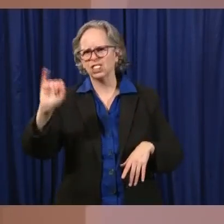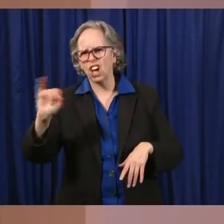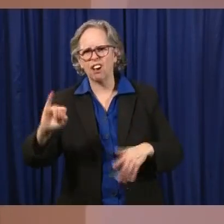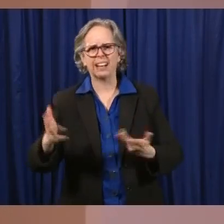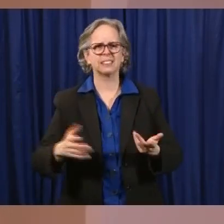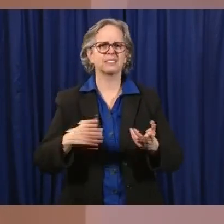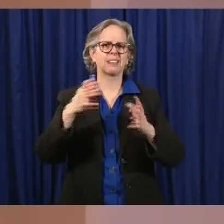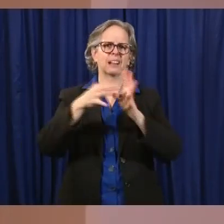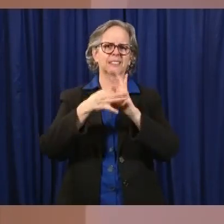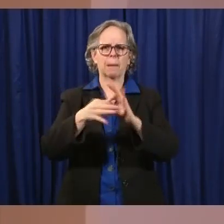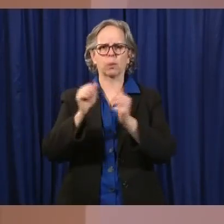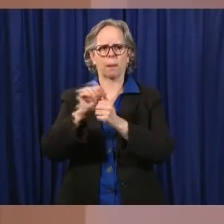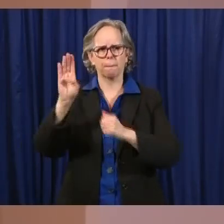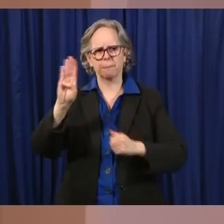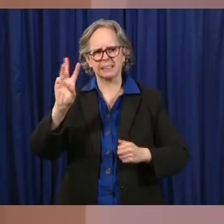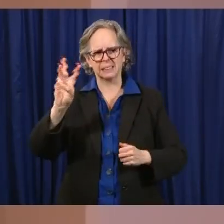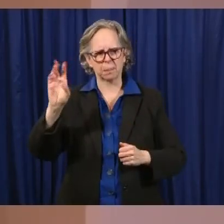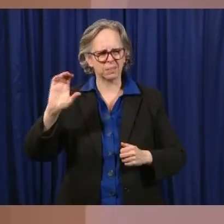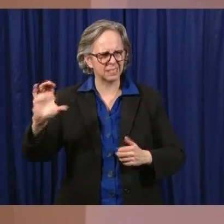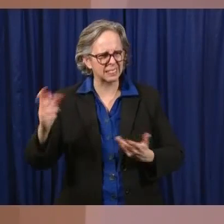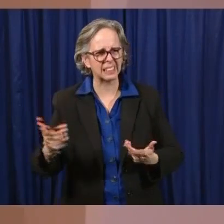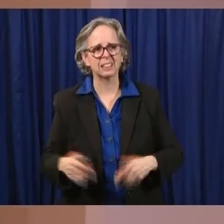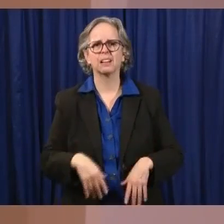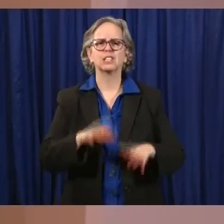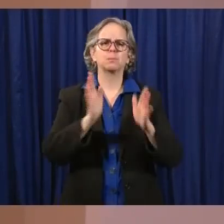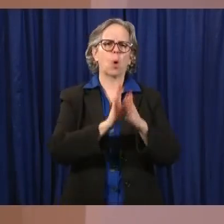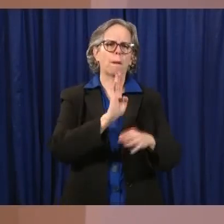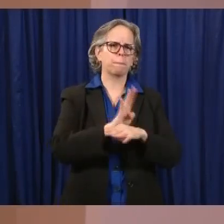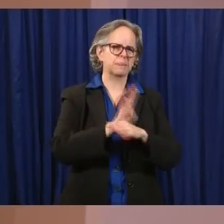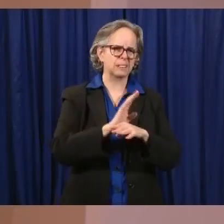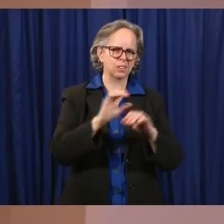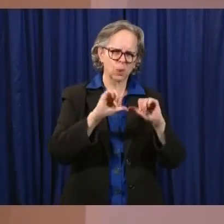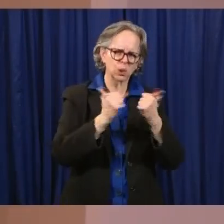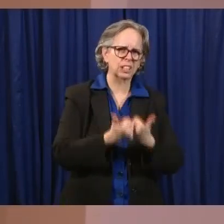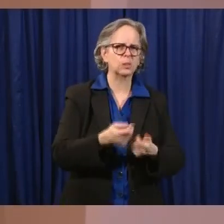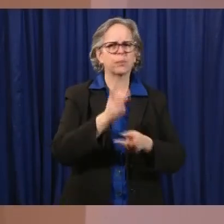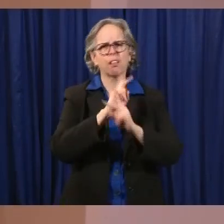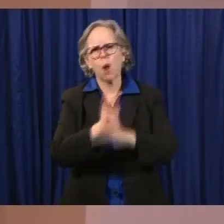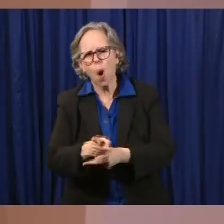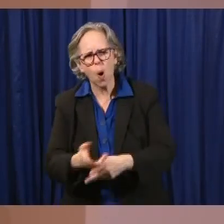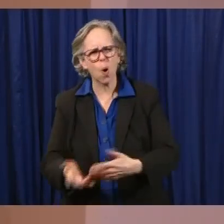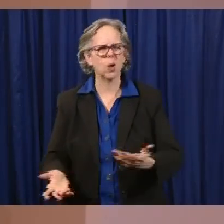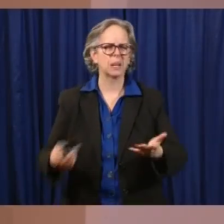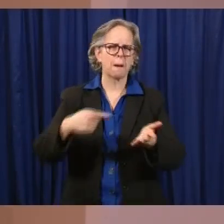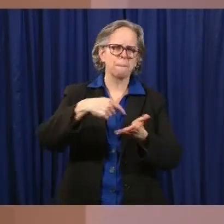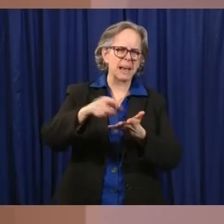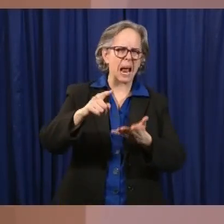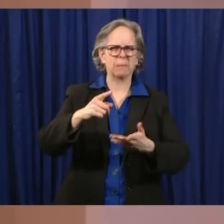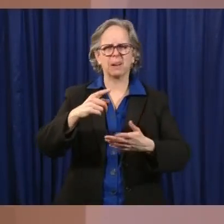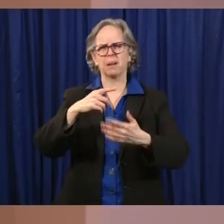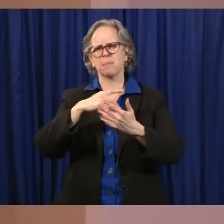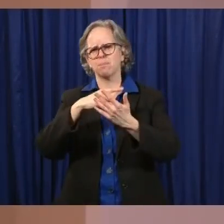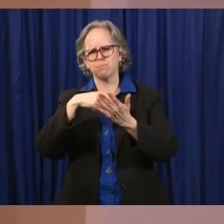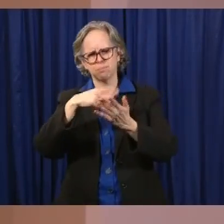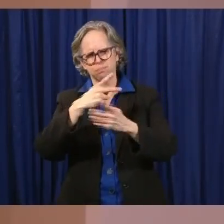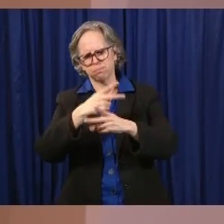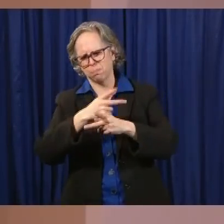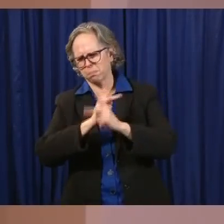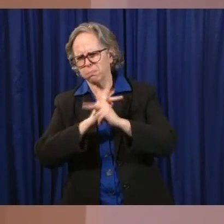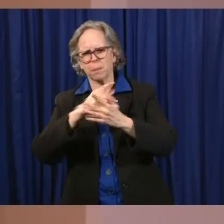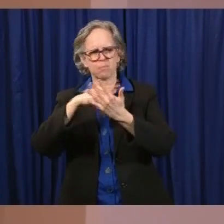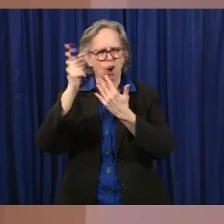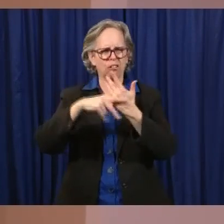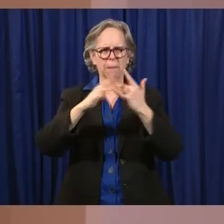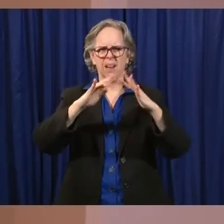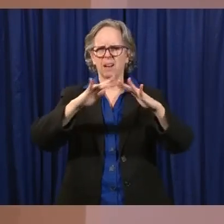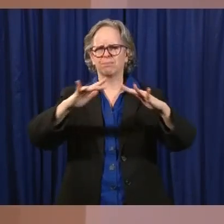Administration has disaster relief loans and payment protection program loans that are available. And many of those